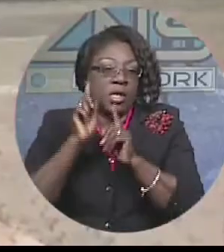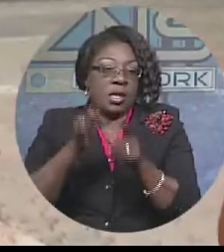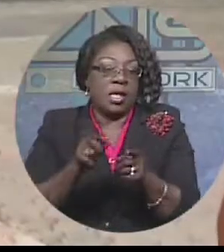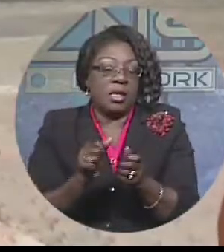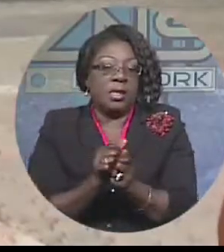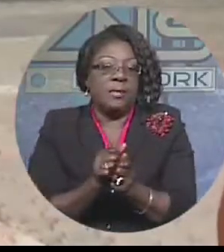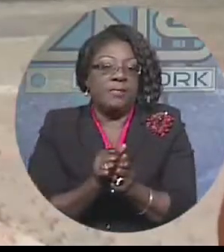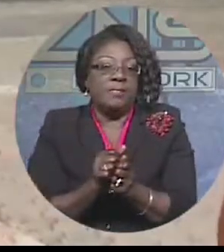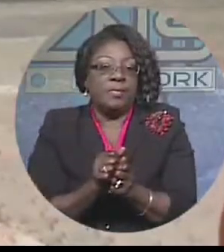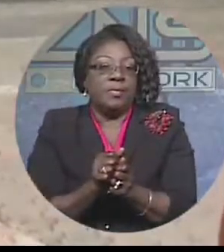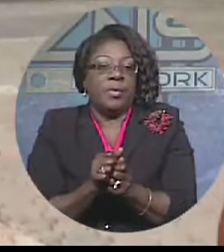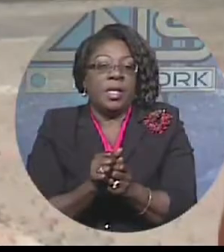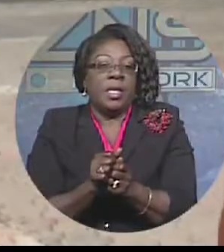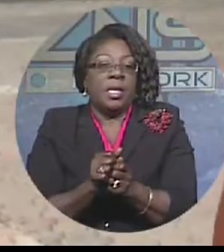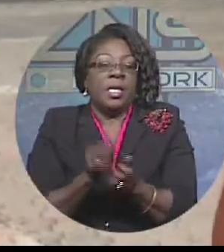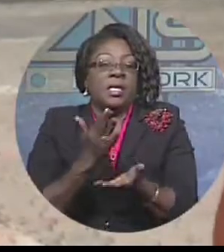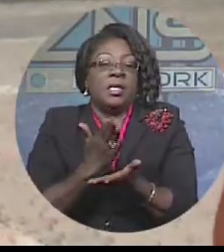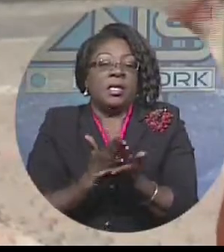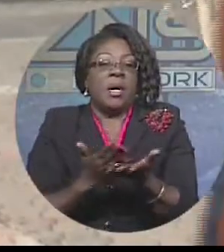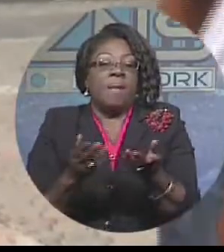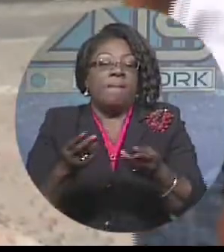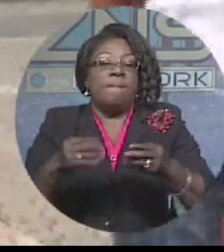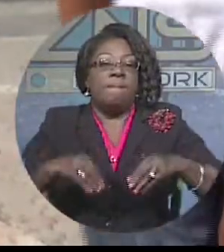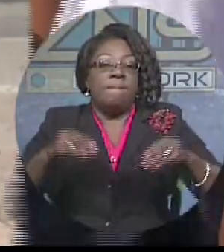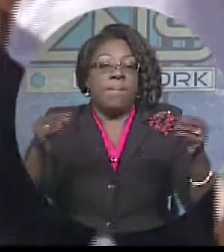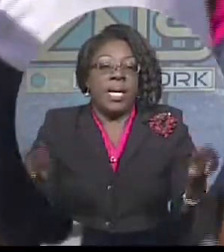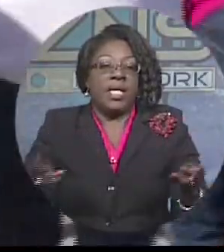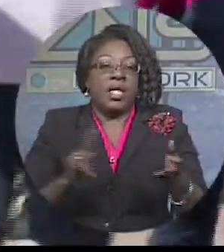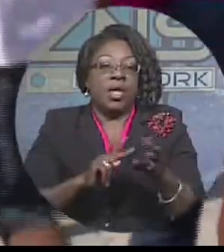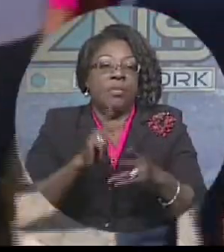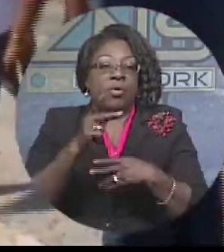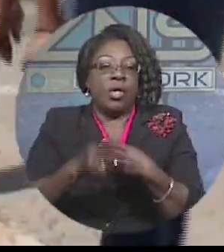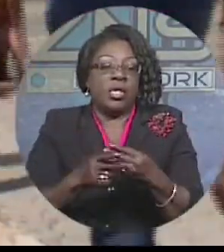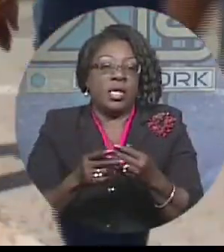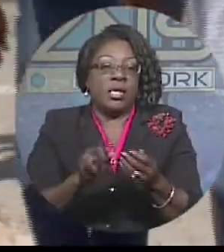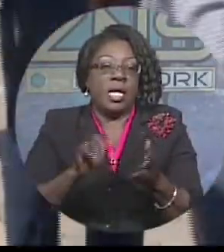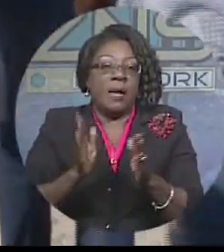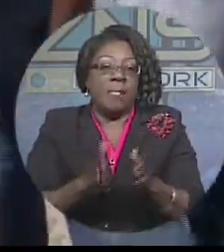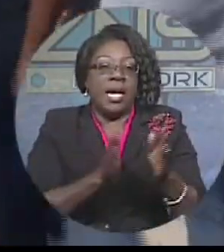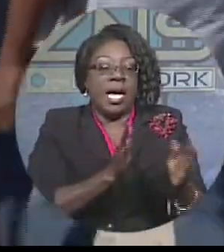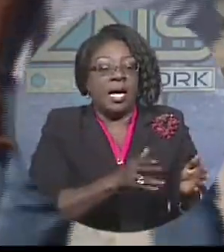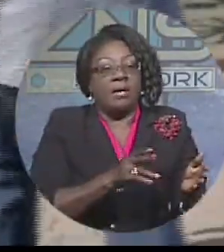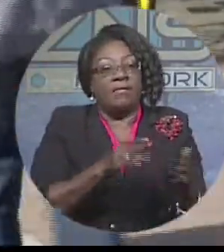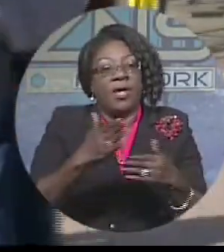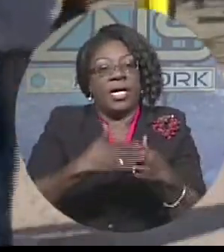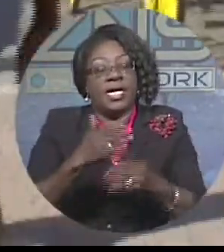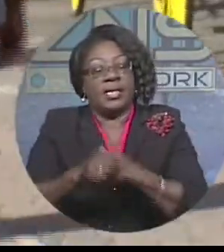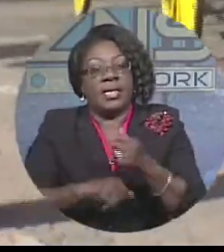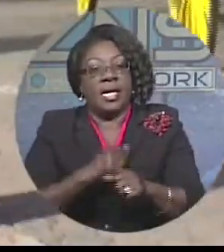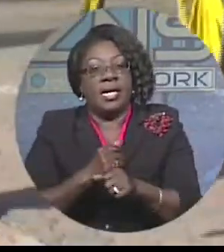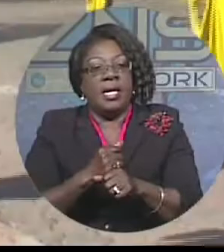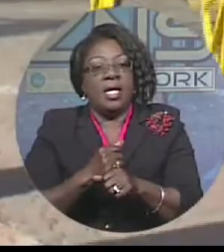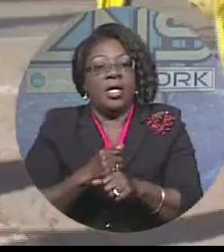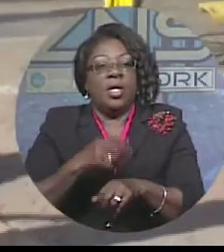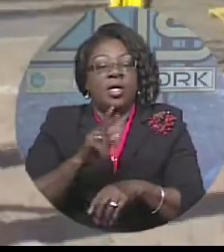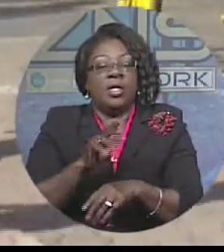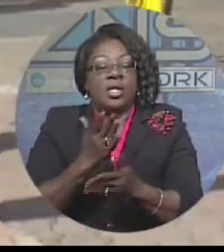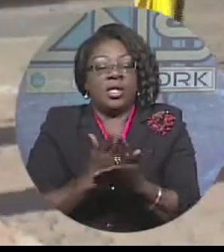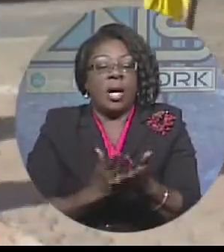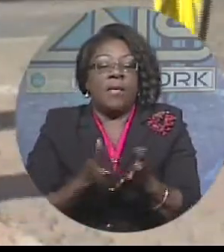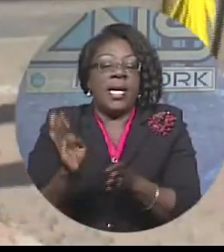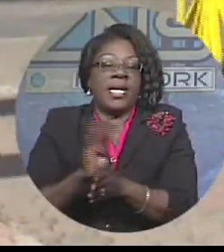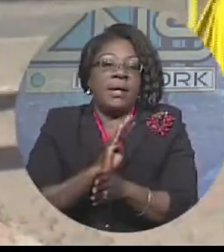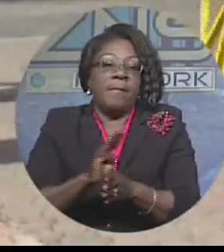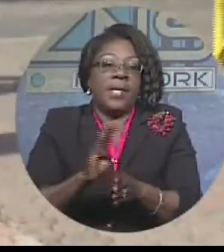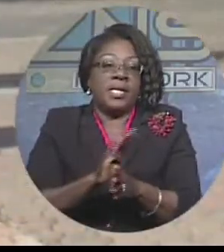Now, despite the fact that some major projects are planned for 2014, there are those in the business community who fear that all of these